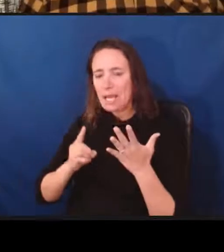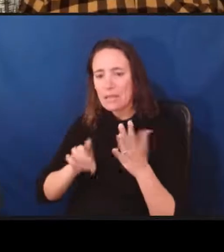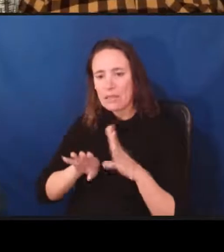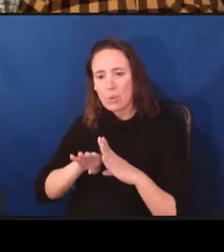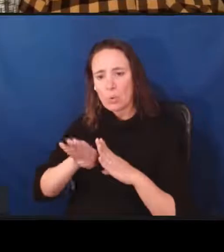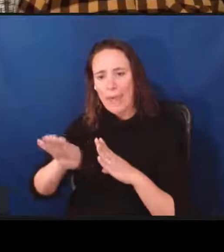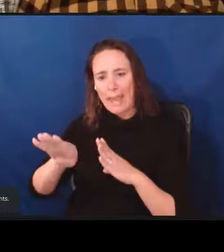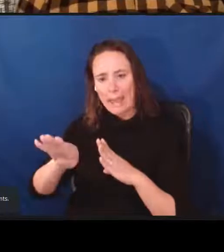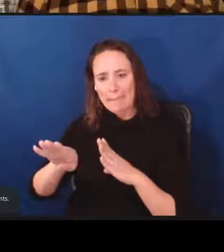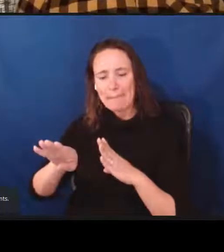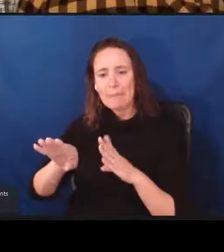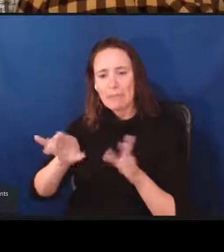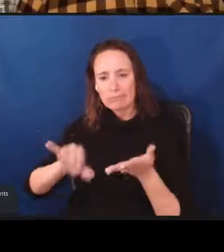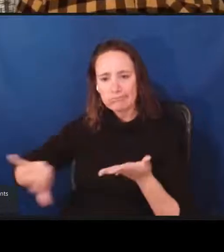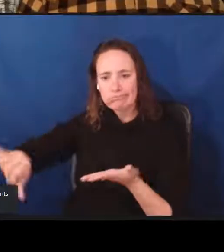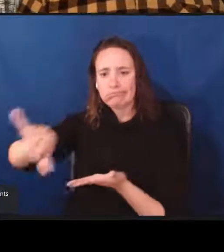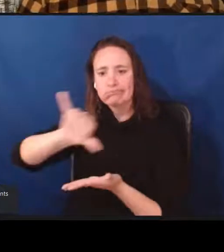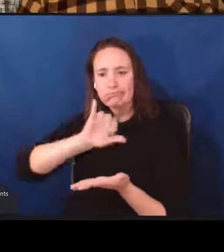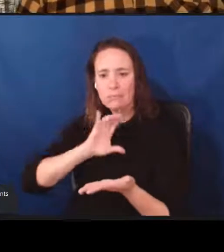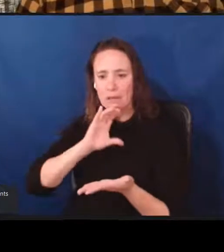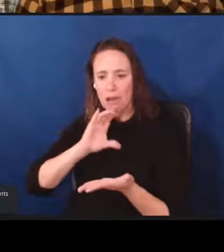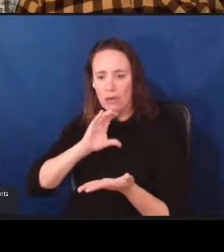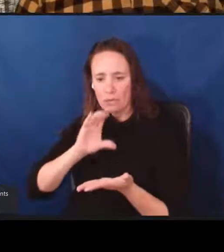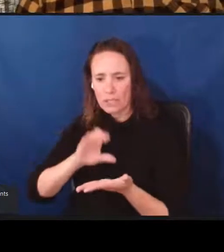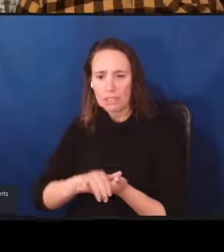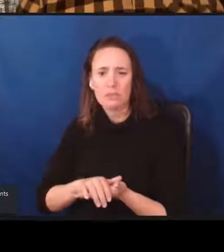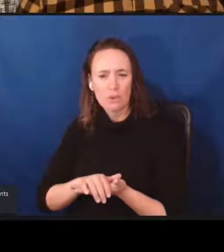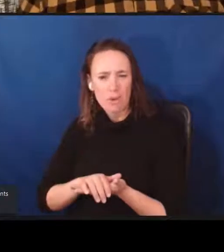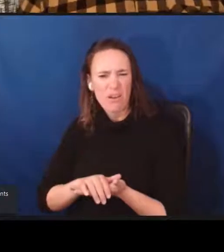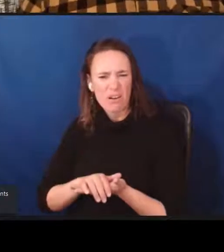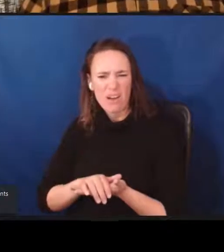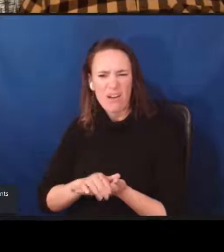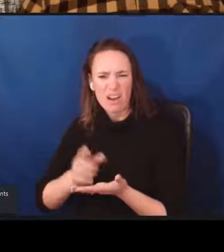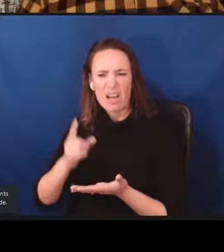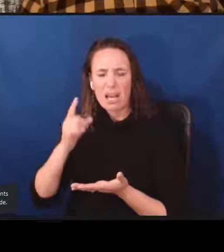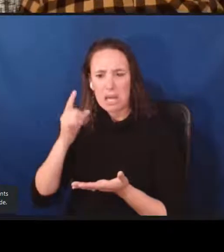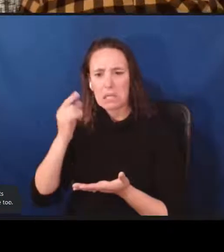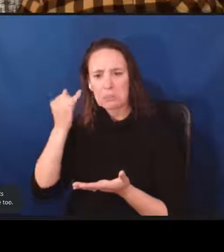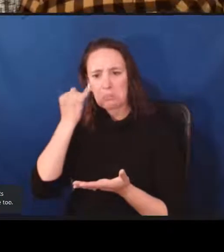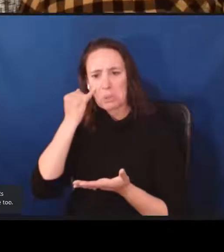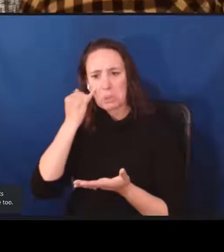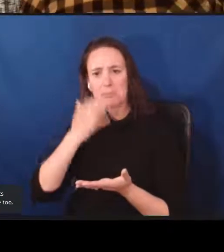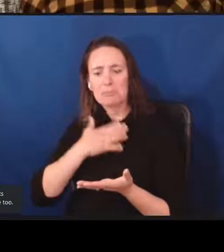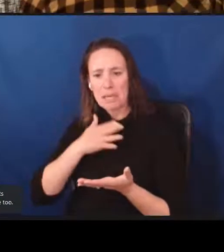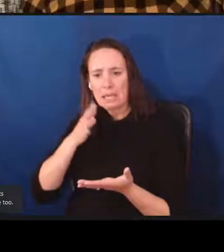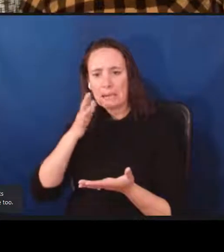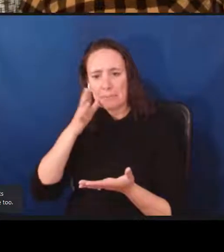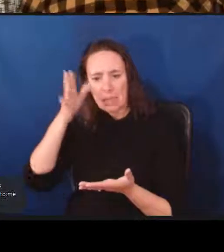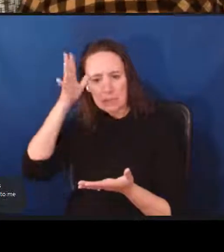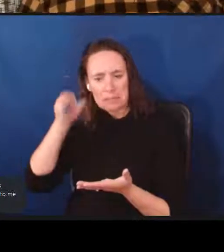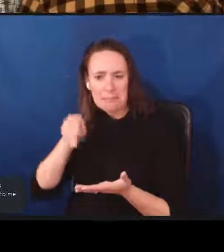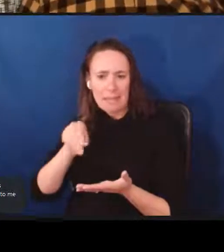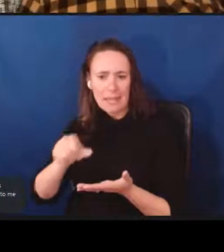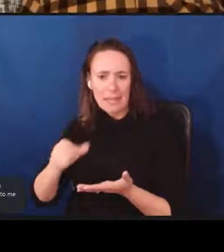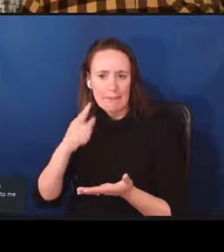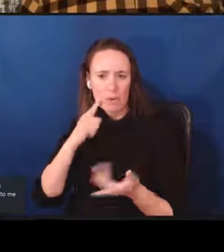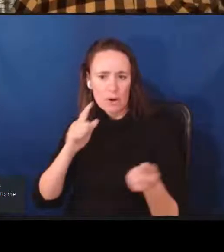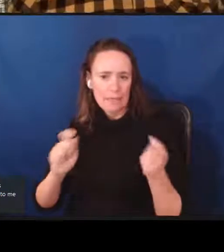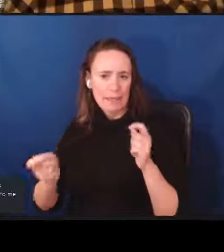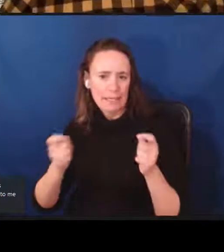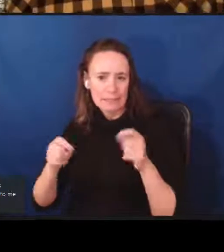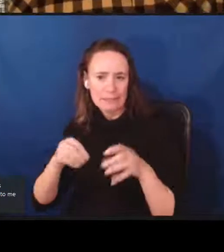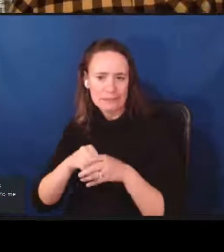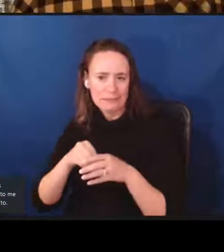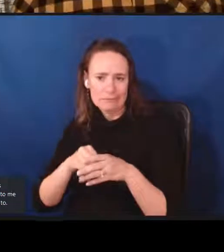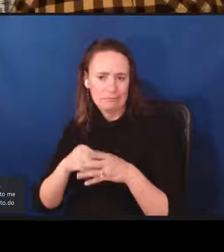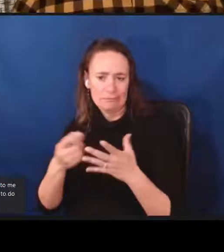imagine my parents probably paid for the modifications inside too. I don't recall them getting